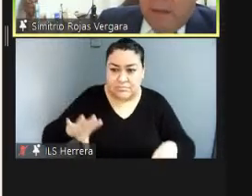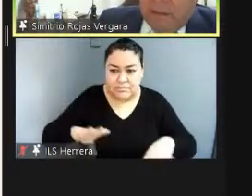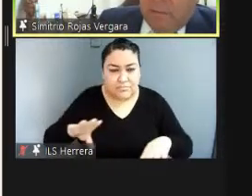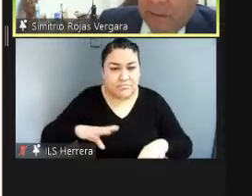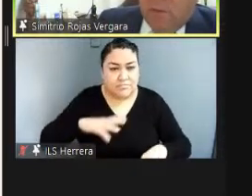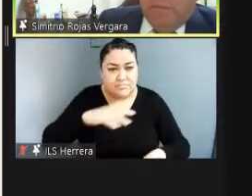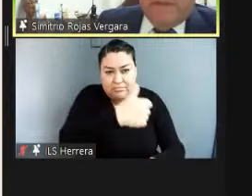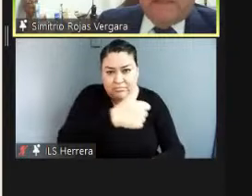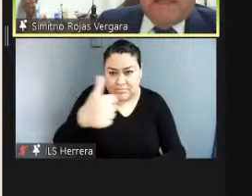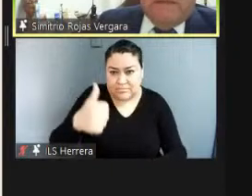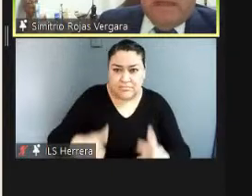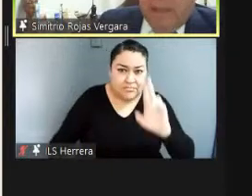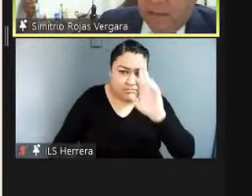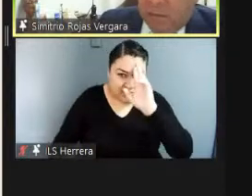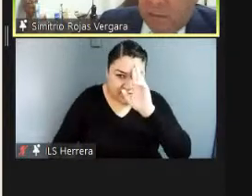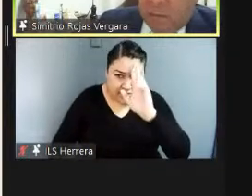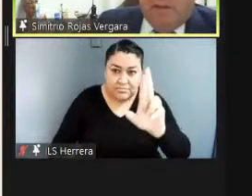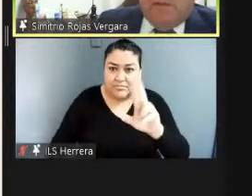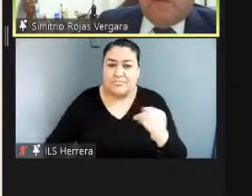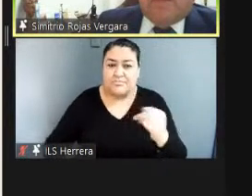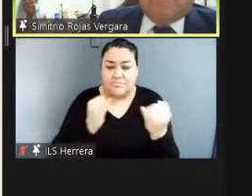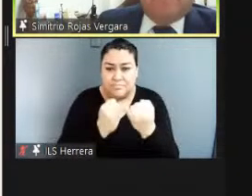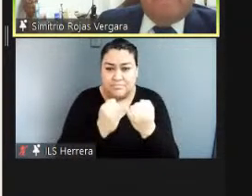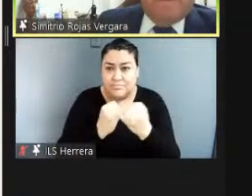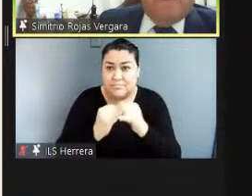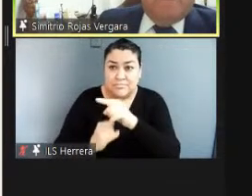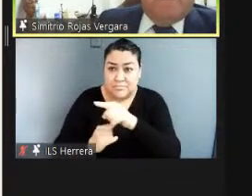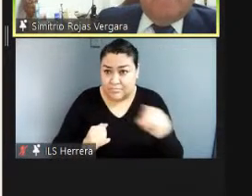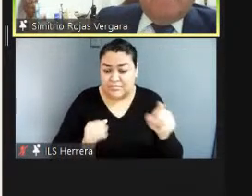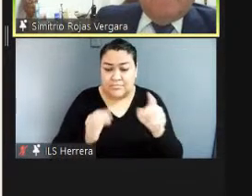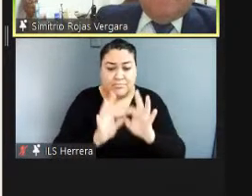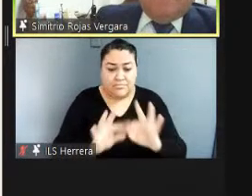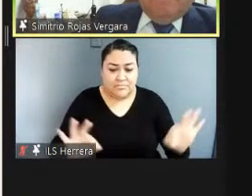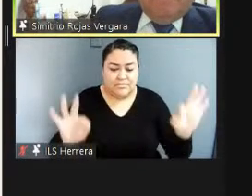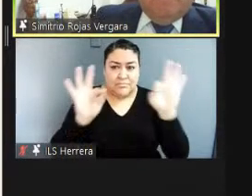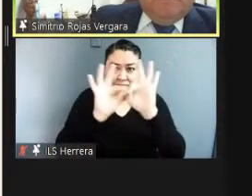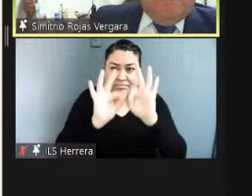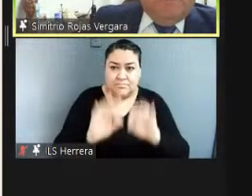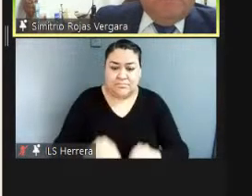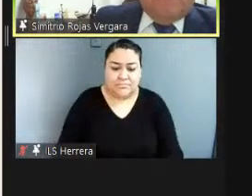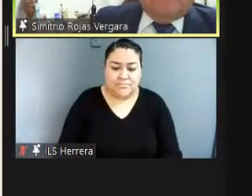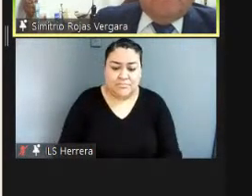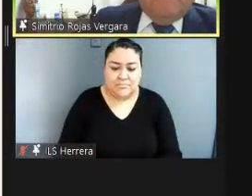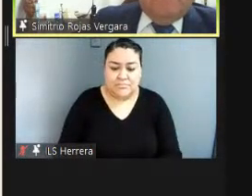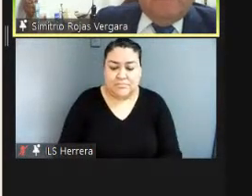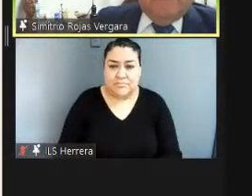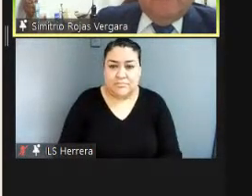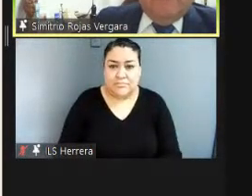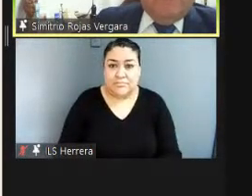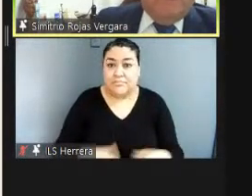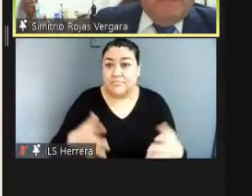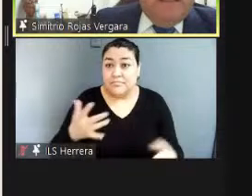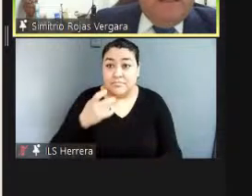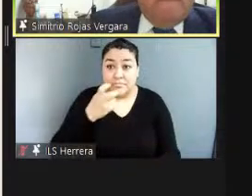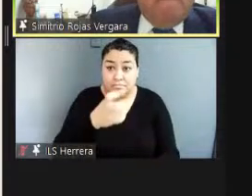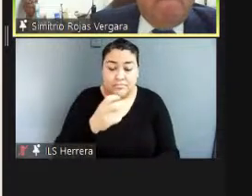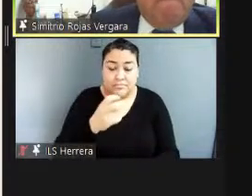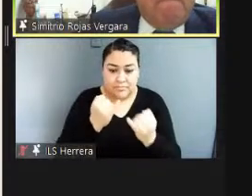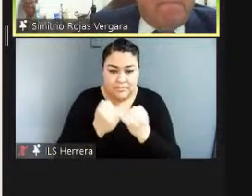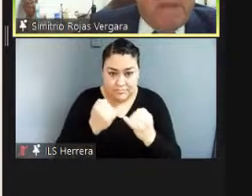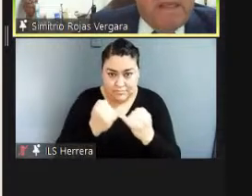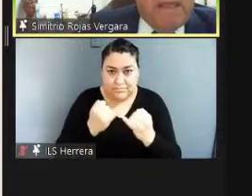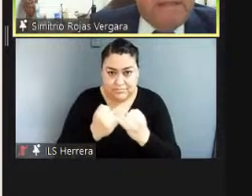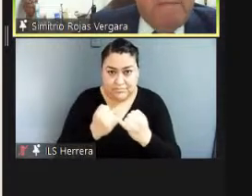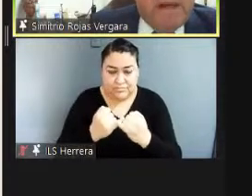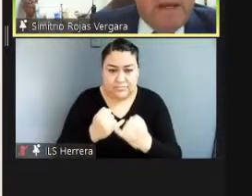respecting oneself, and self-respect and respecting others. This is another competency that represents a challenge as well.